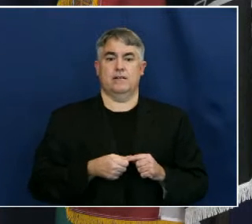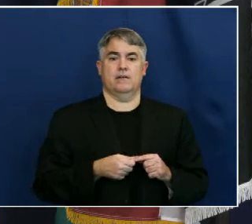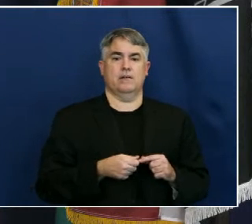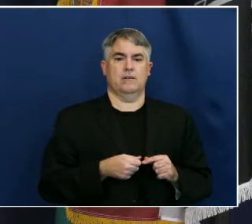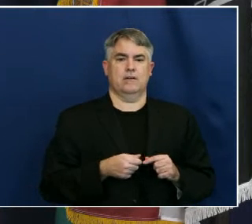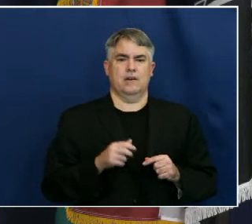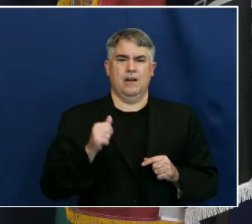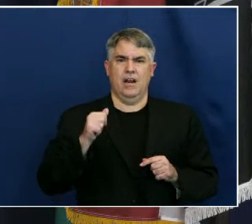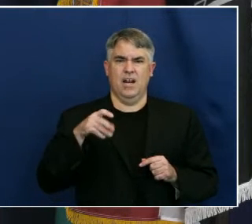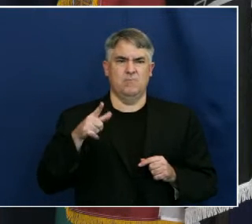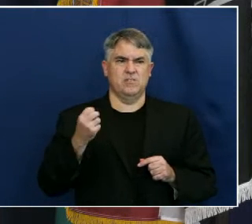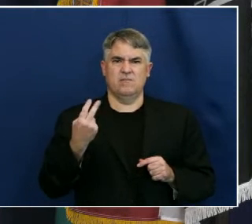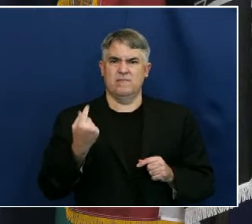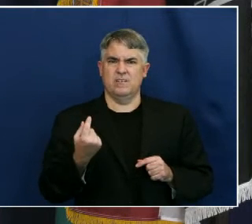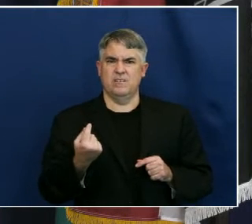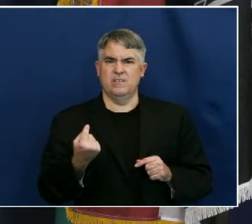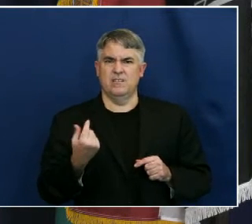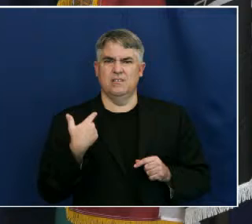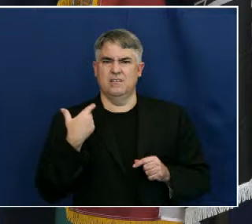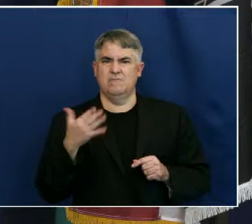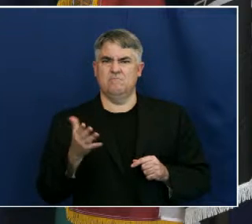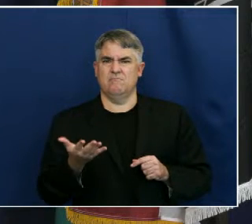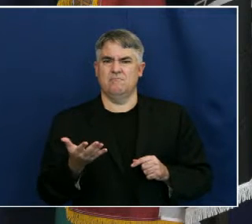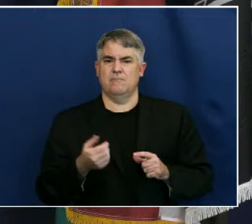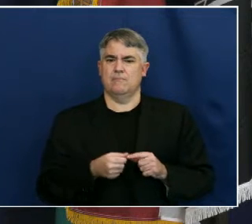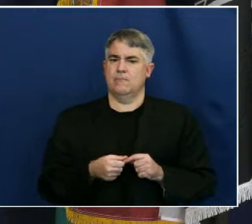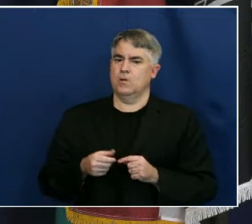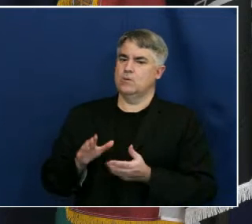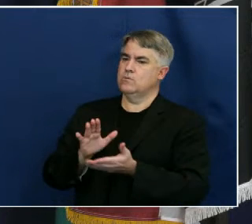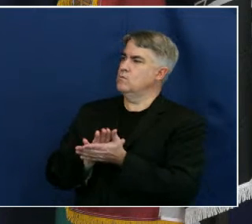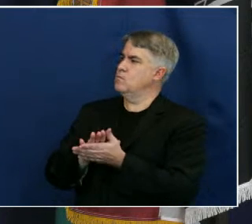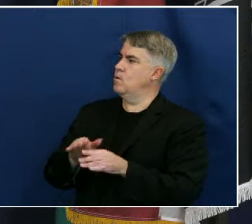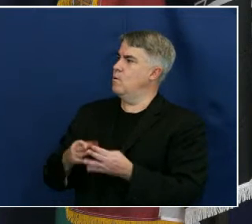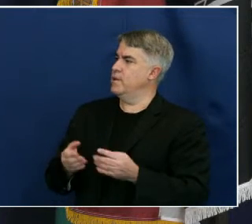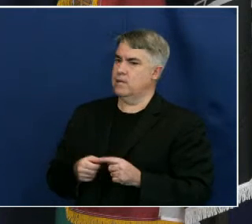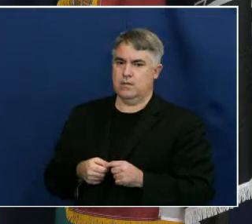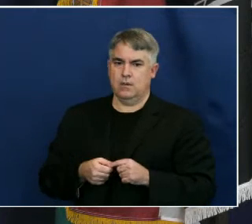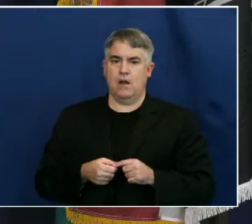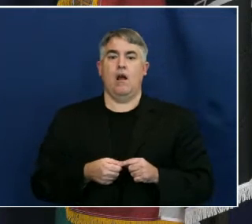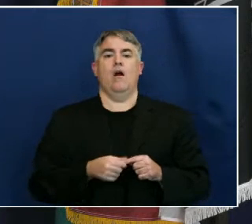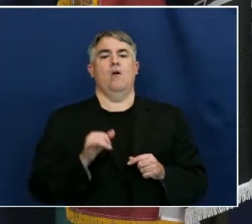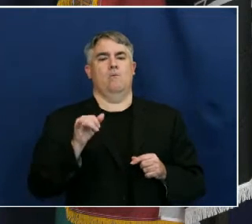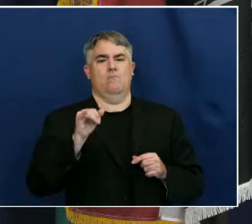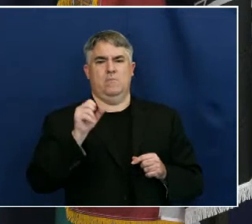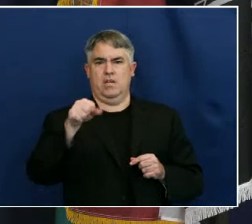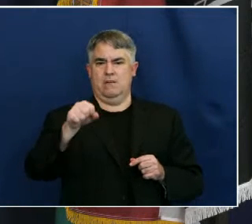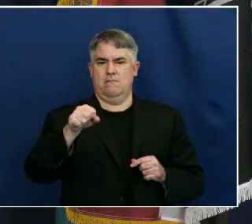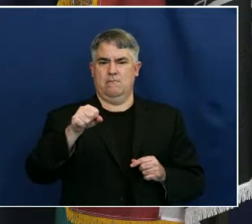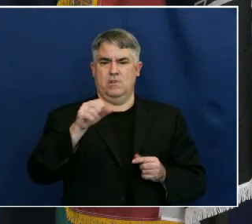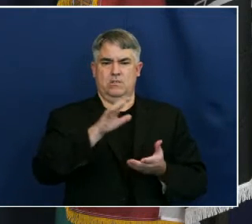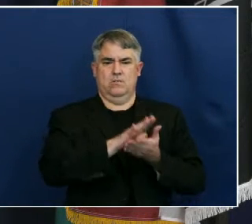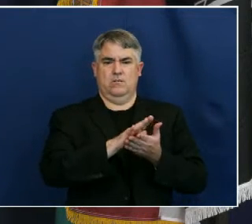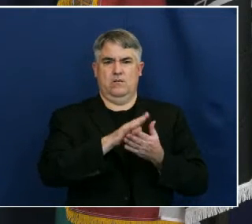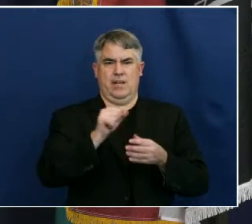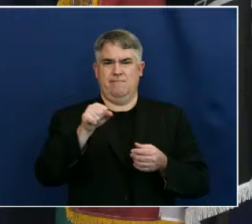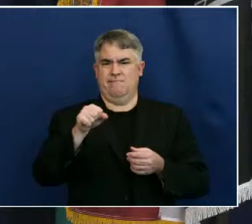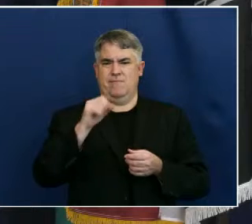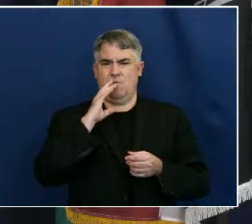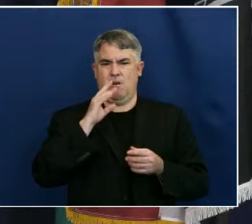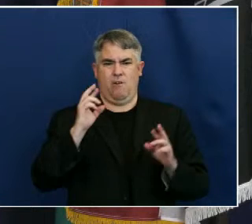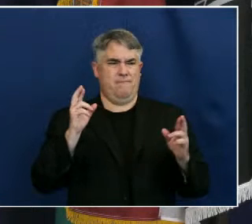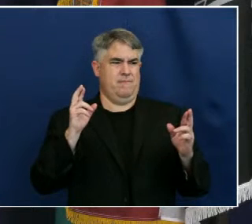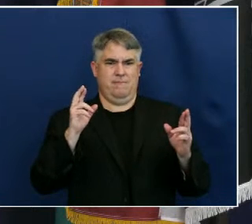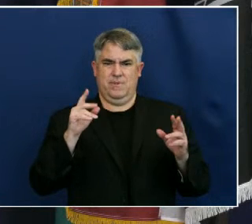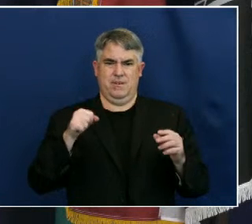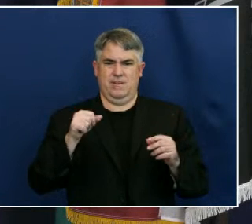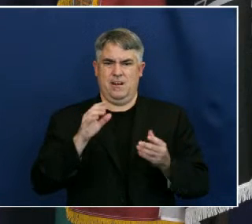date? Or is it, when schools reopen? Oh, for San Diego Unified? Yeah, we hope that we hit that